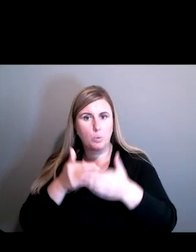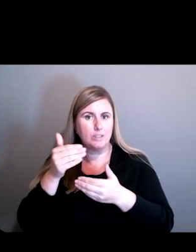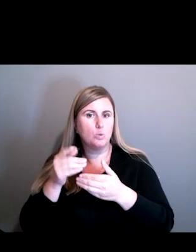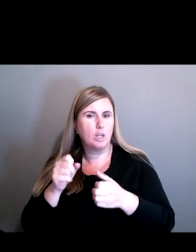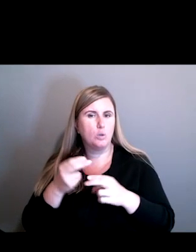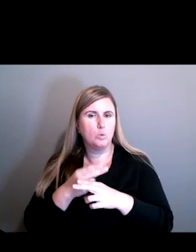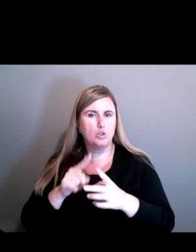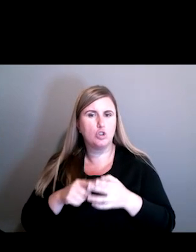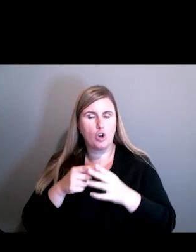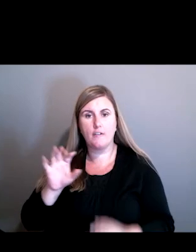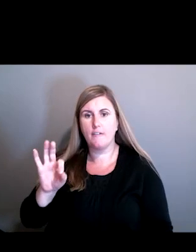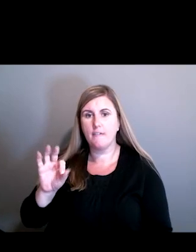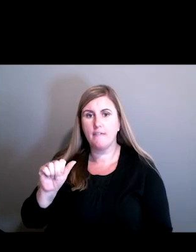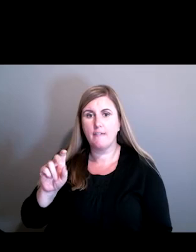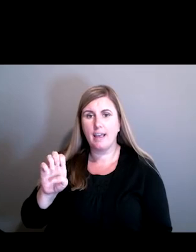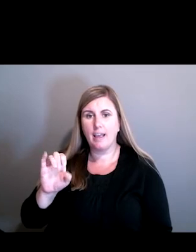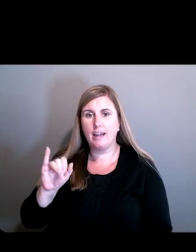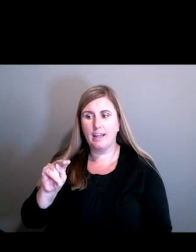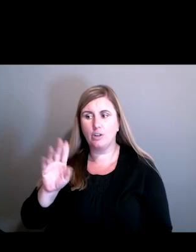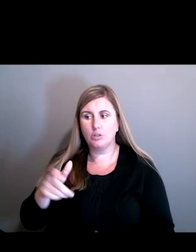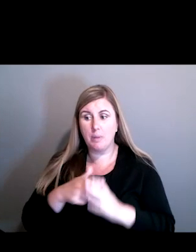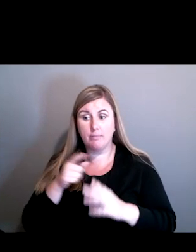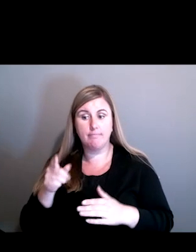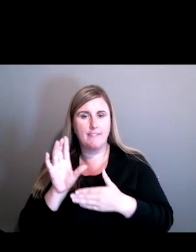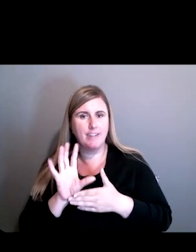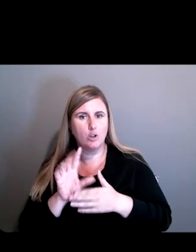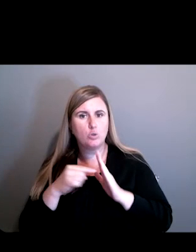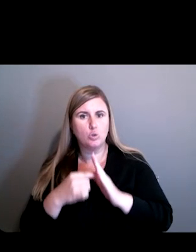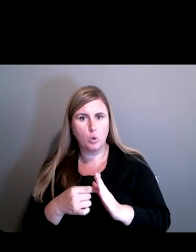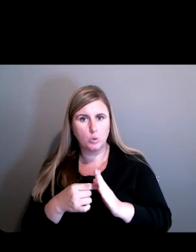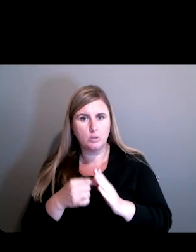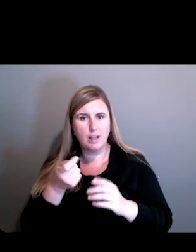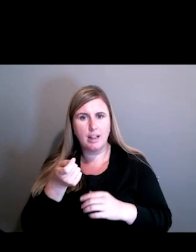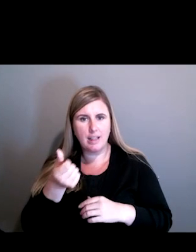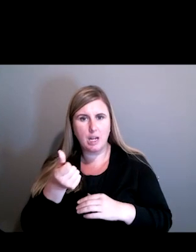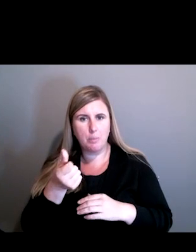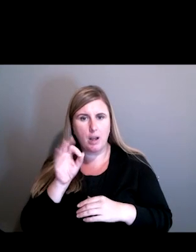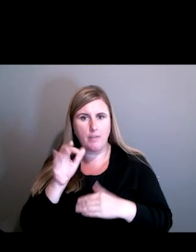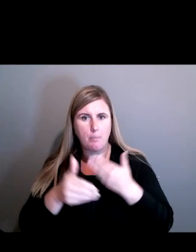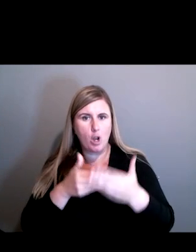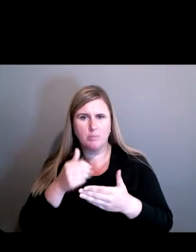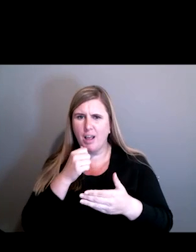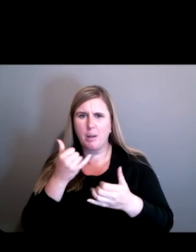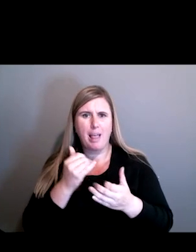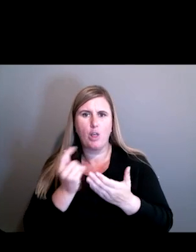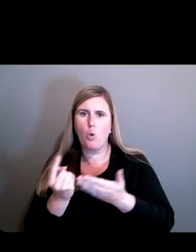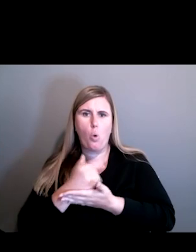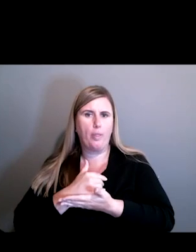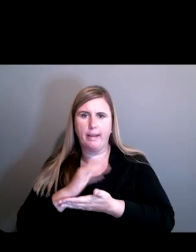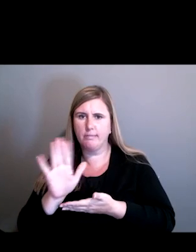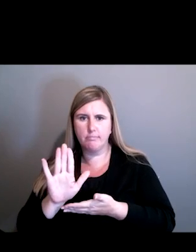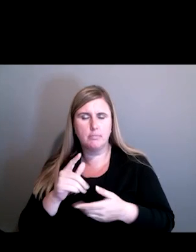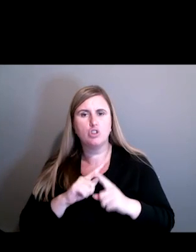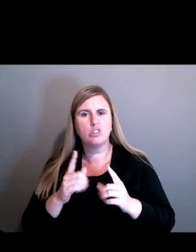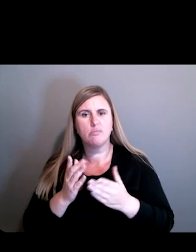in targets. And that's a general sequence that you can use to start to fade in your demands. Here's a video that shows a